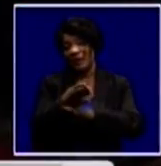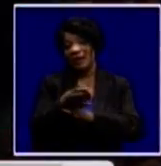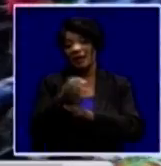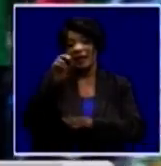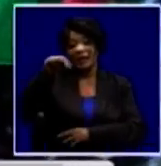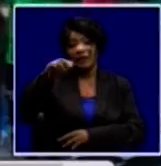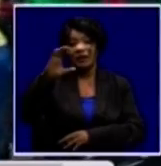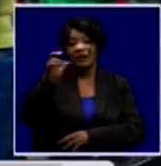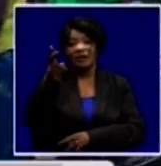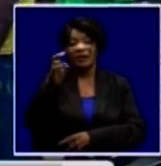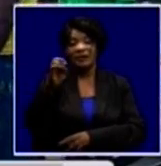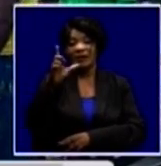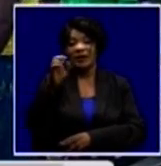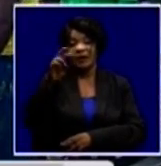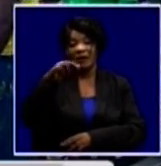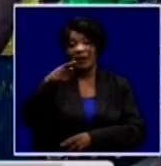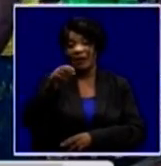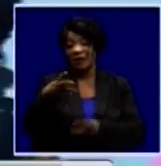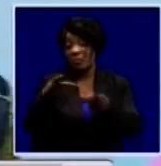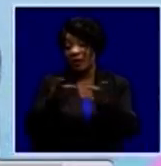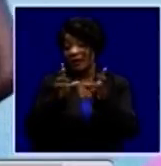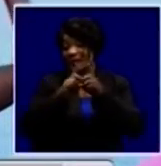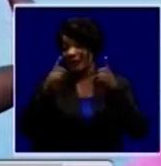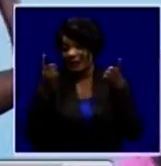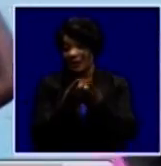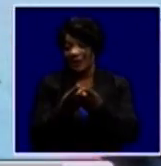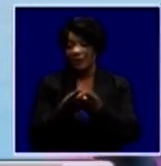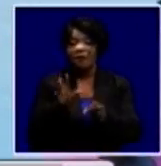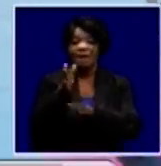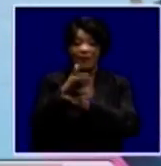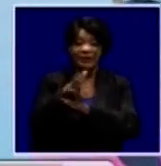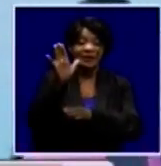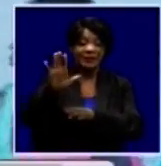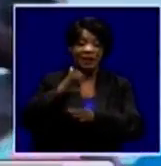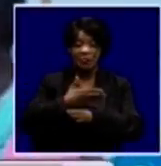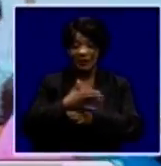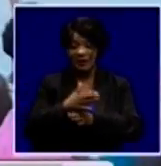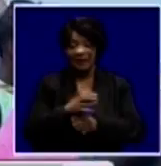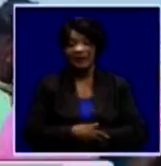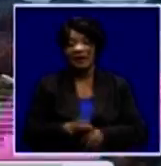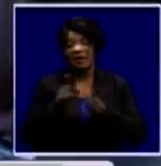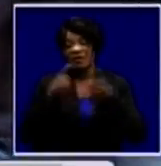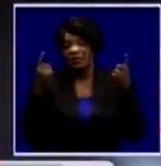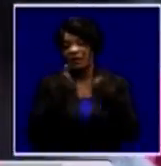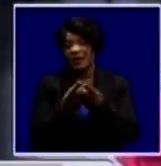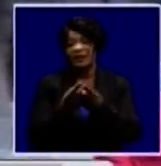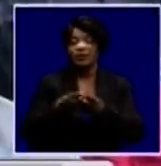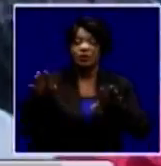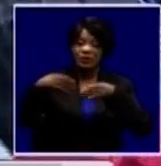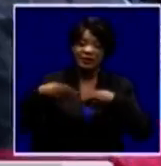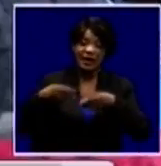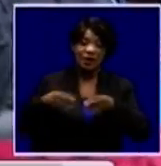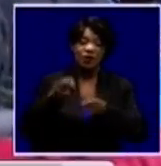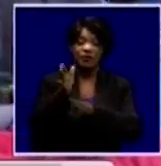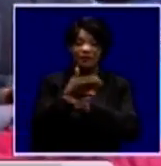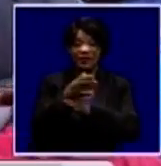Inchelenge. These women buy on wholesale from the fishermen and later go around the district or the market to resell the fish at a